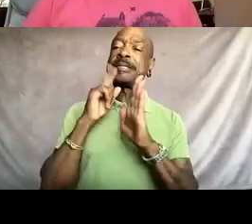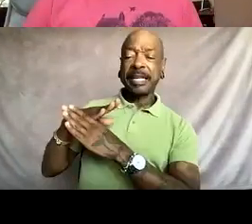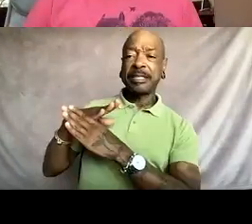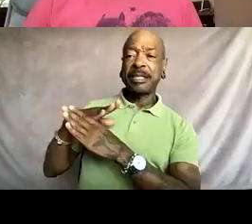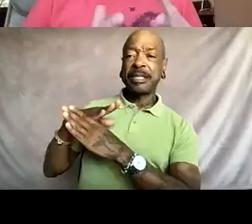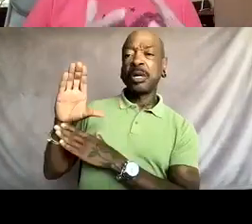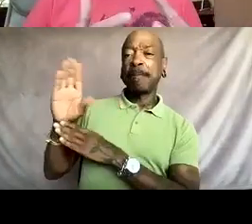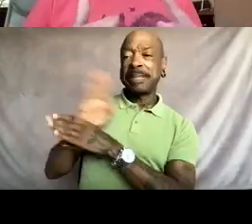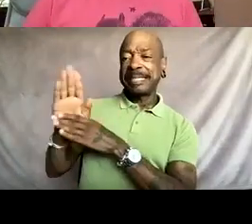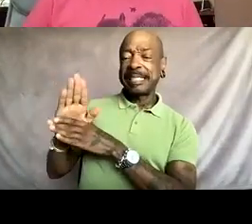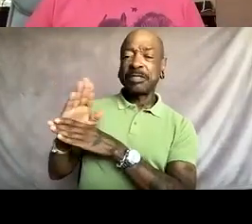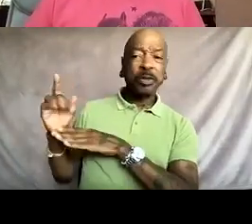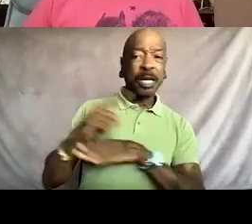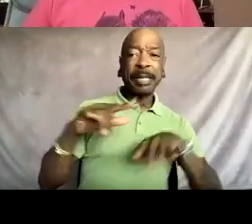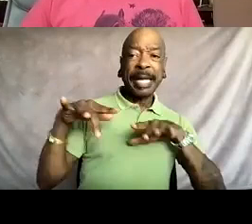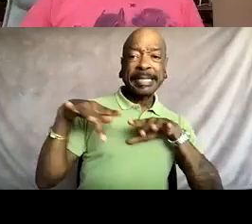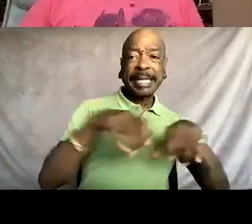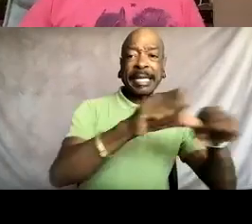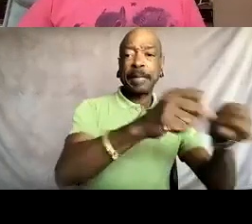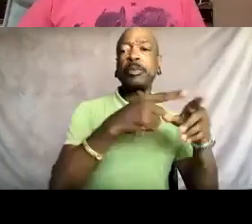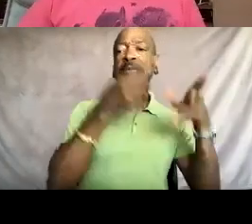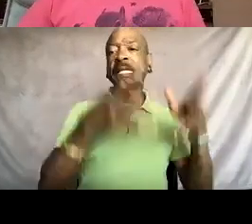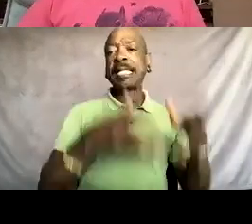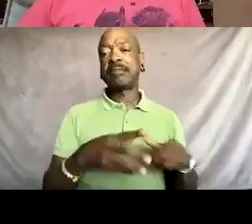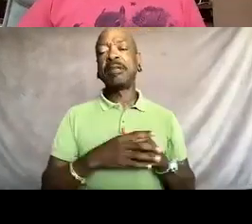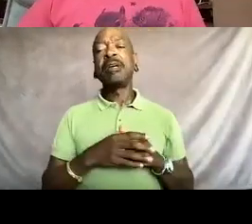of the land that could be in the community's hands.